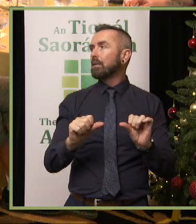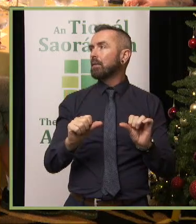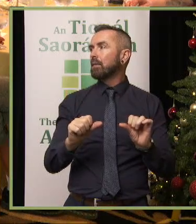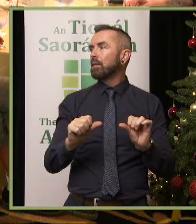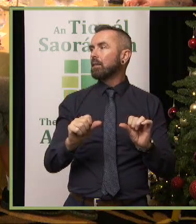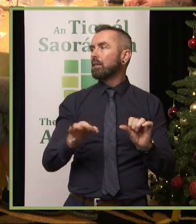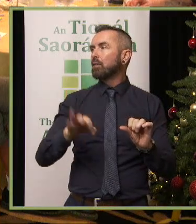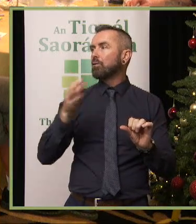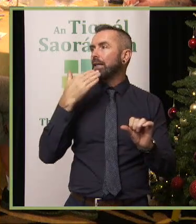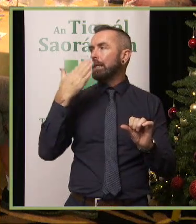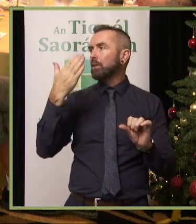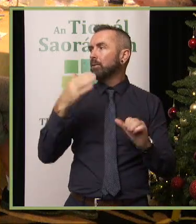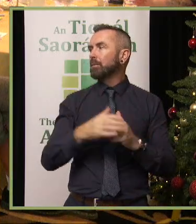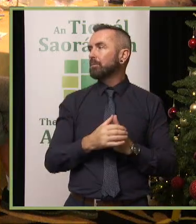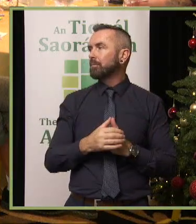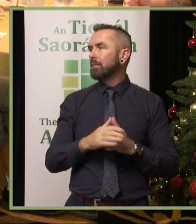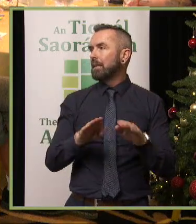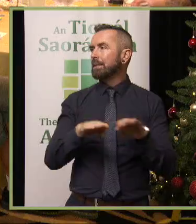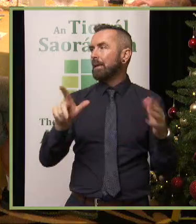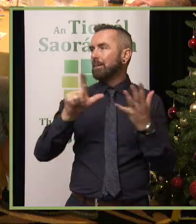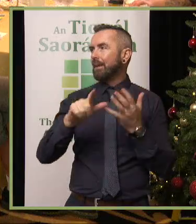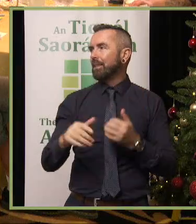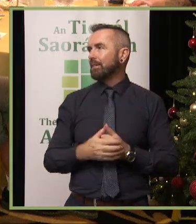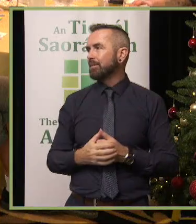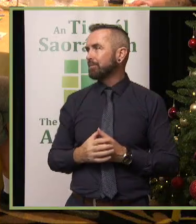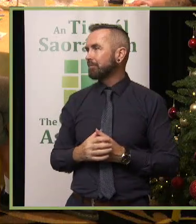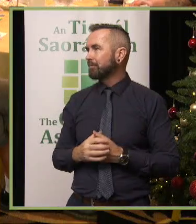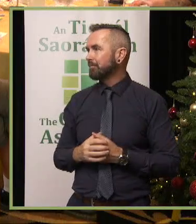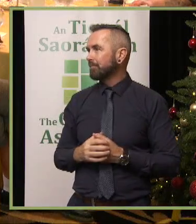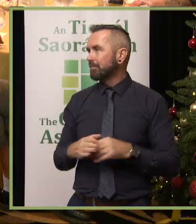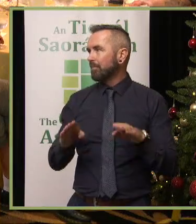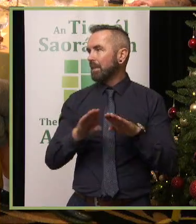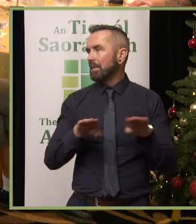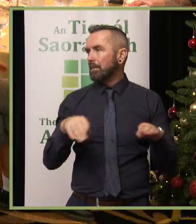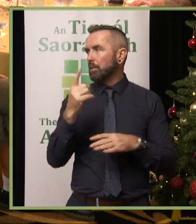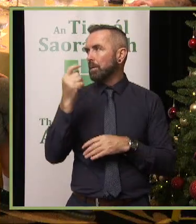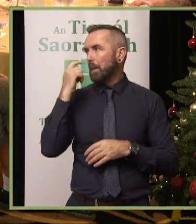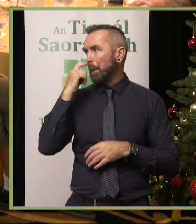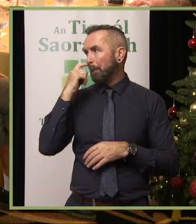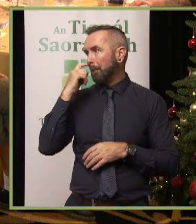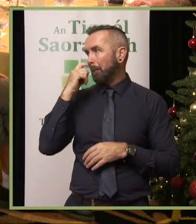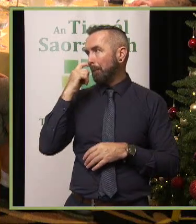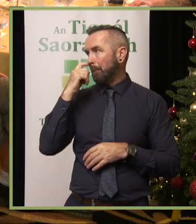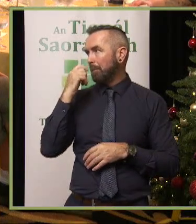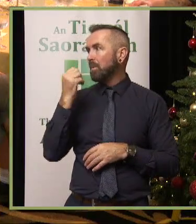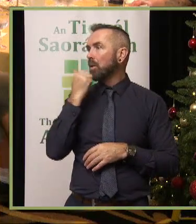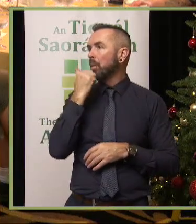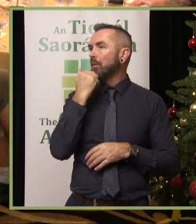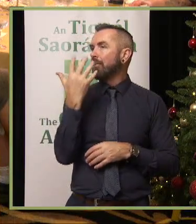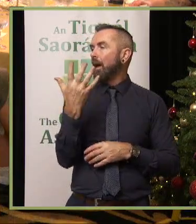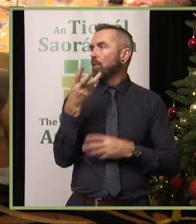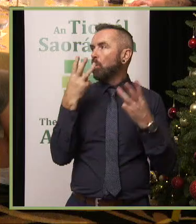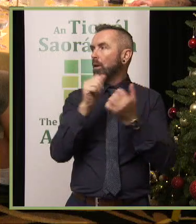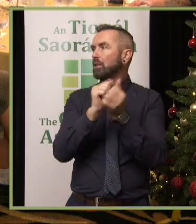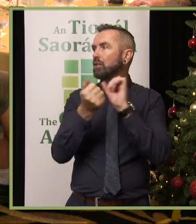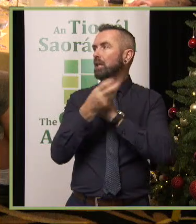Okay, great, thank you. Table 7. Thank you. Table 1. Just for number 5, we wanted to change